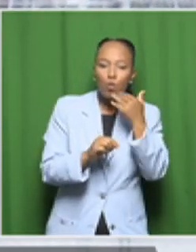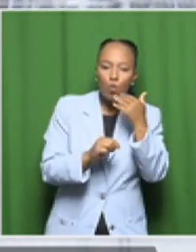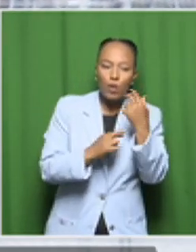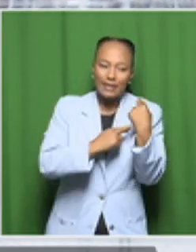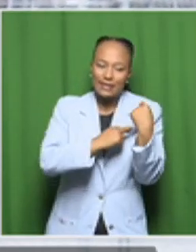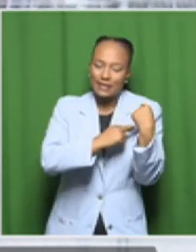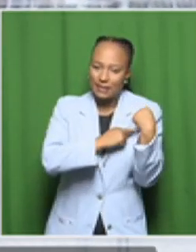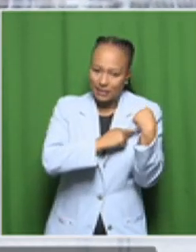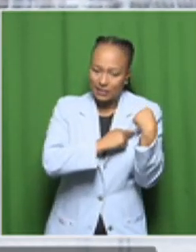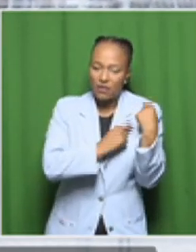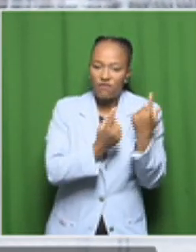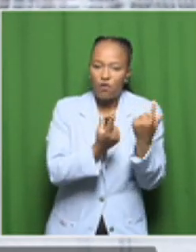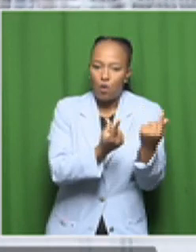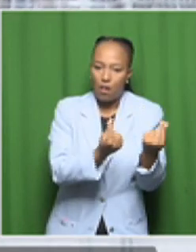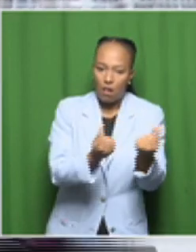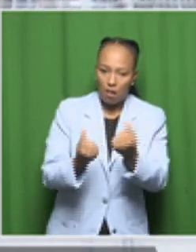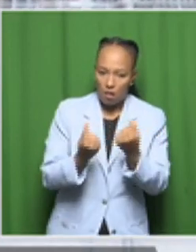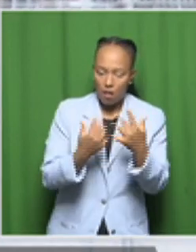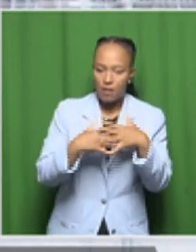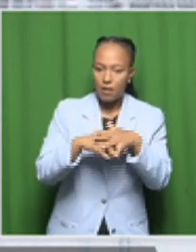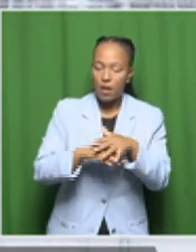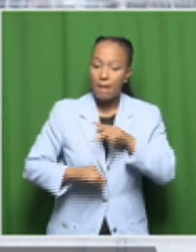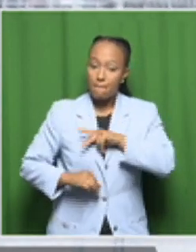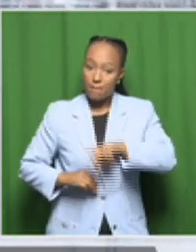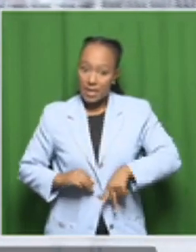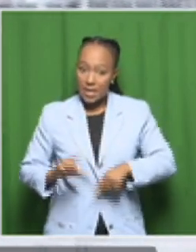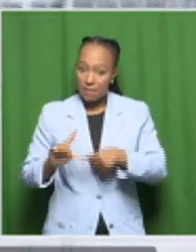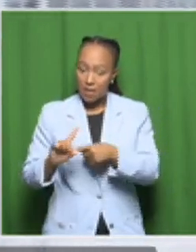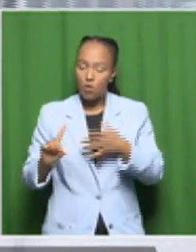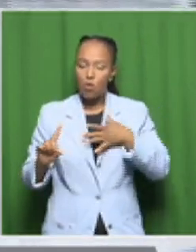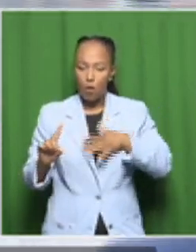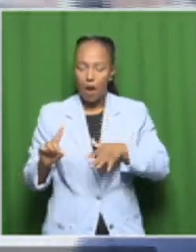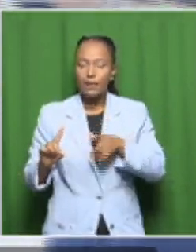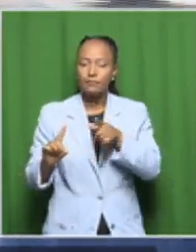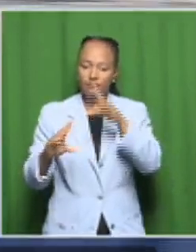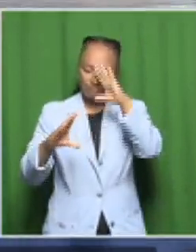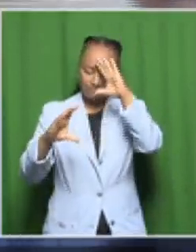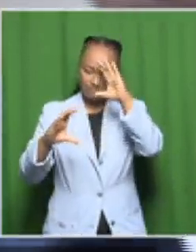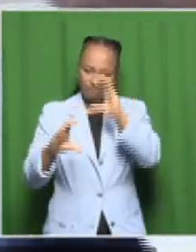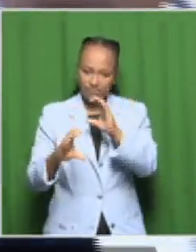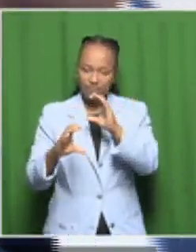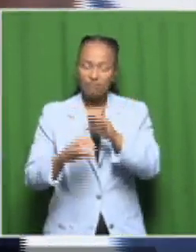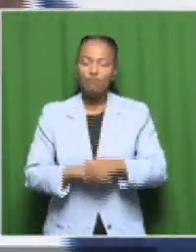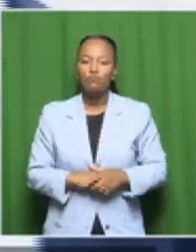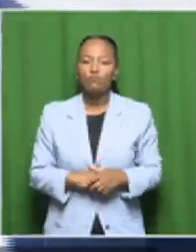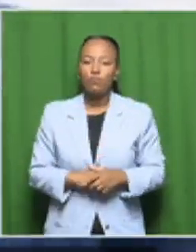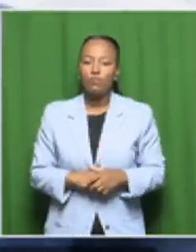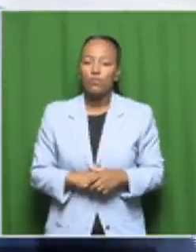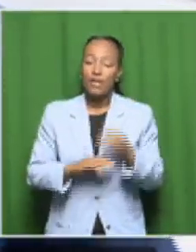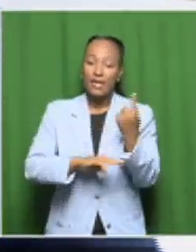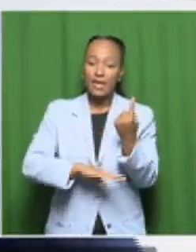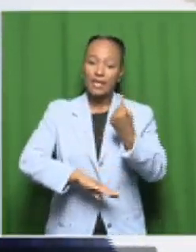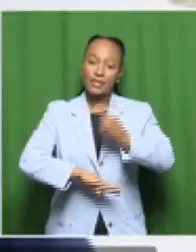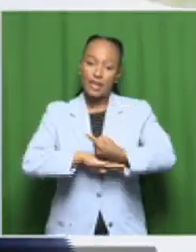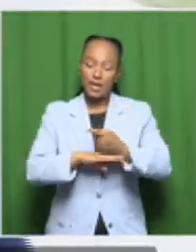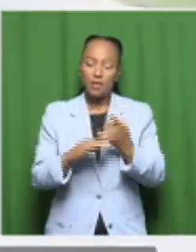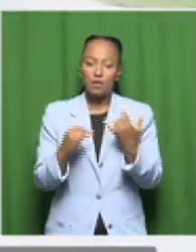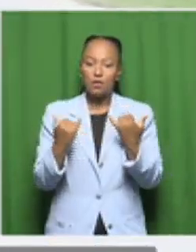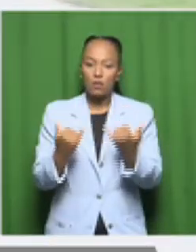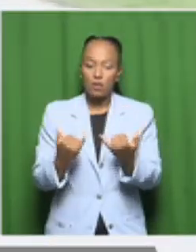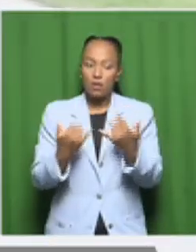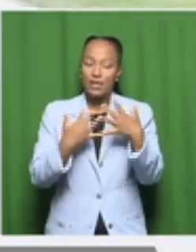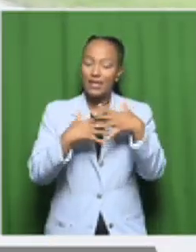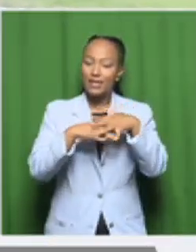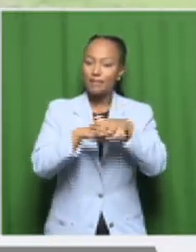what the Premier, I think, should be focusing on today. Absolutely. Thank you, Tate Motsoaledi. Word of the day, implementation. We're waiting to see if this talk shop will